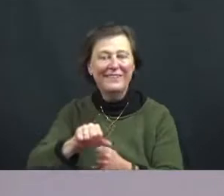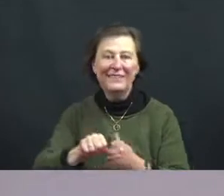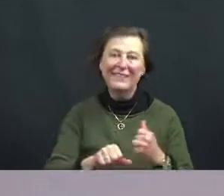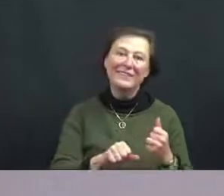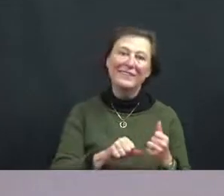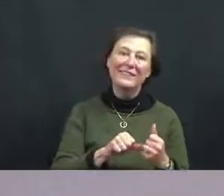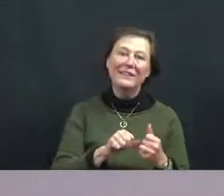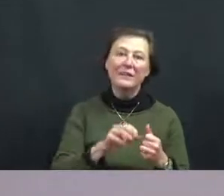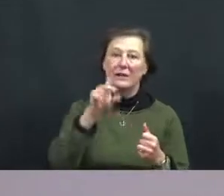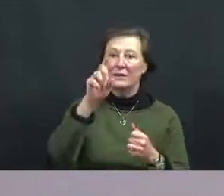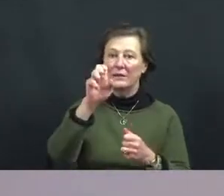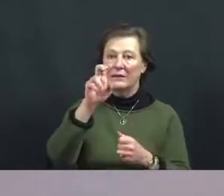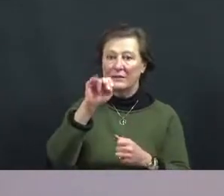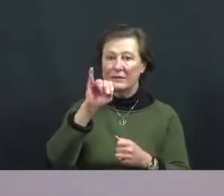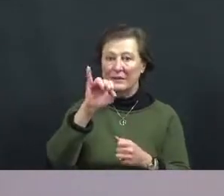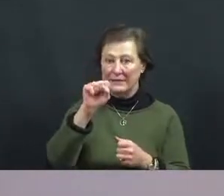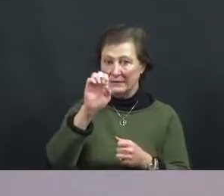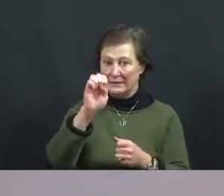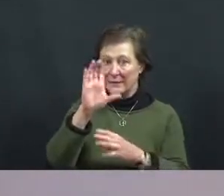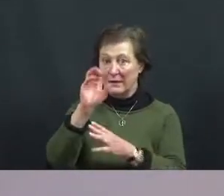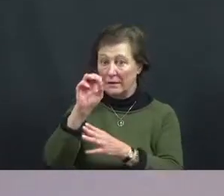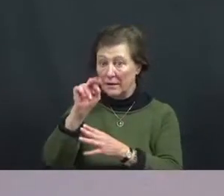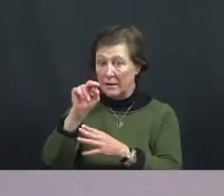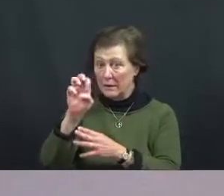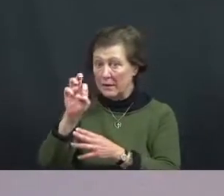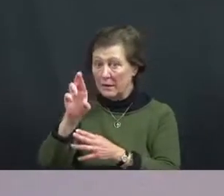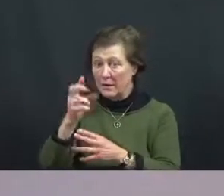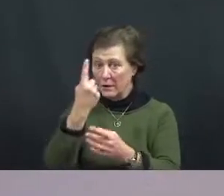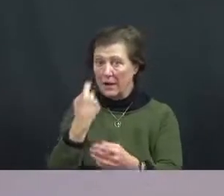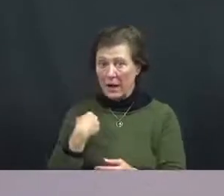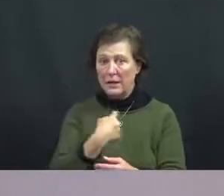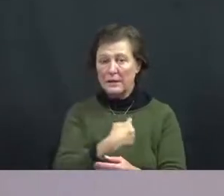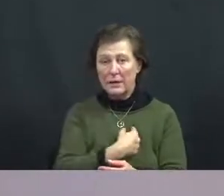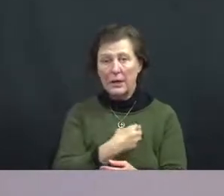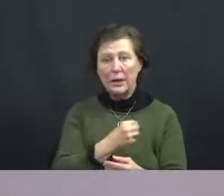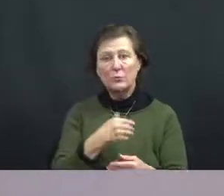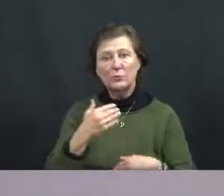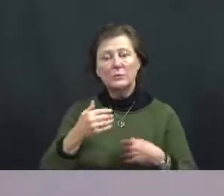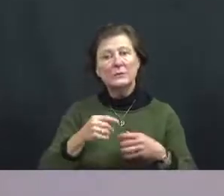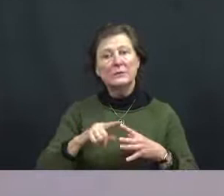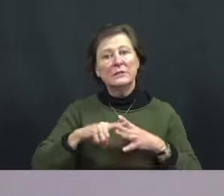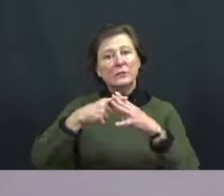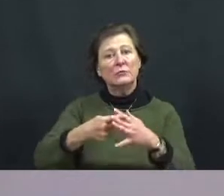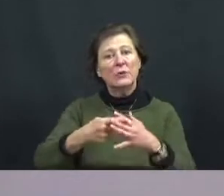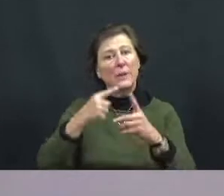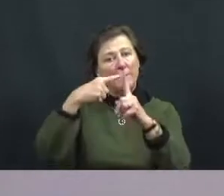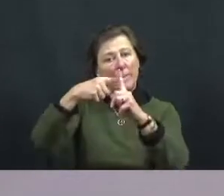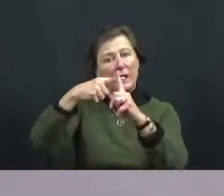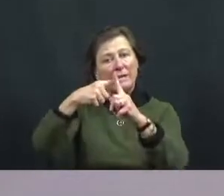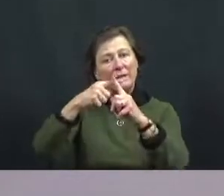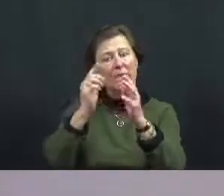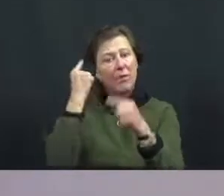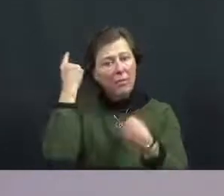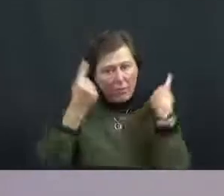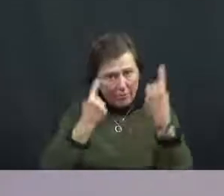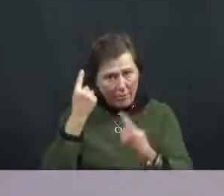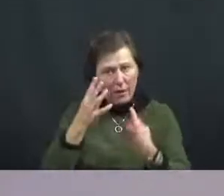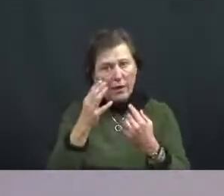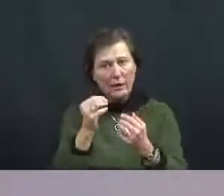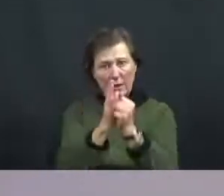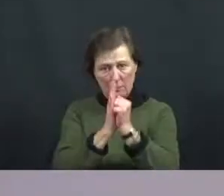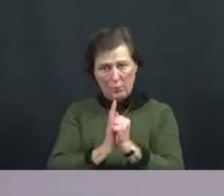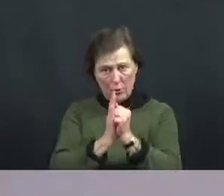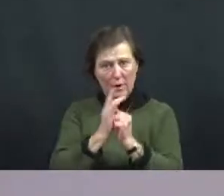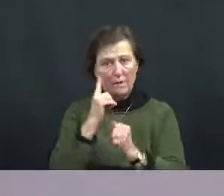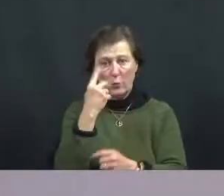And so Denise Connor has asked us to generate positive thoughts and prayers for two dear